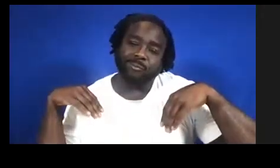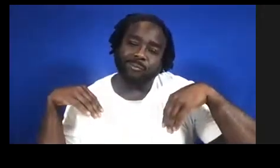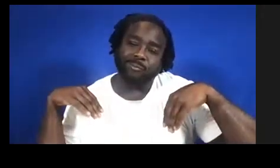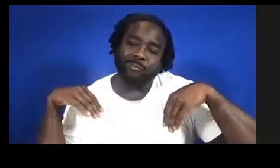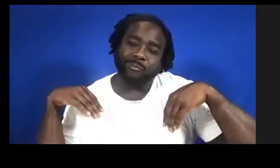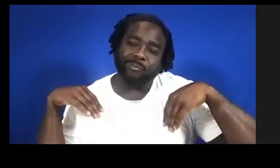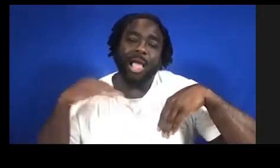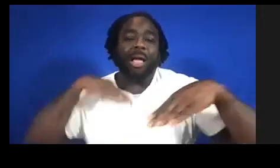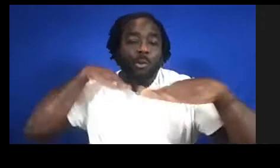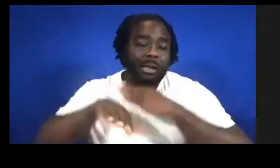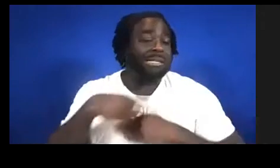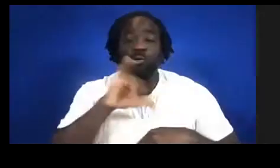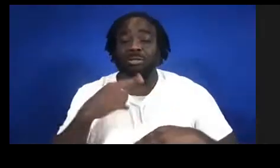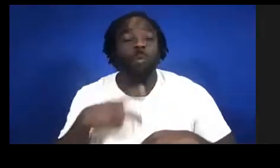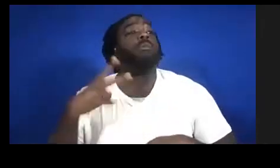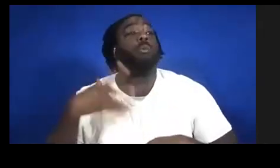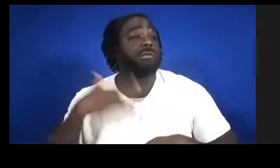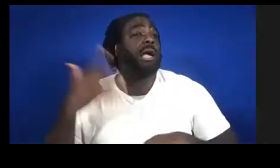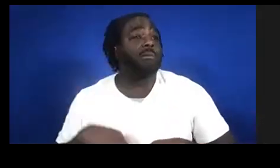a cat. Hey,